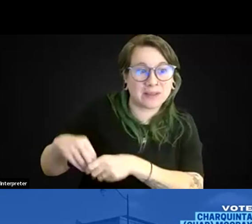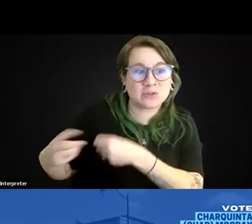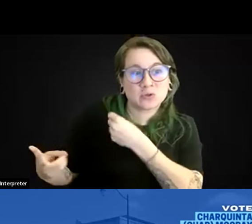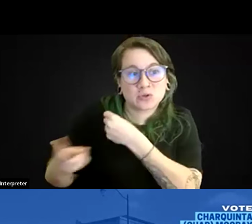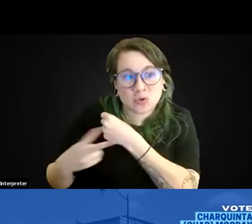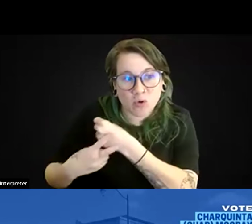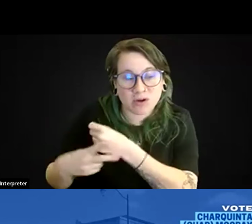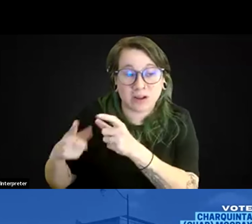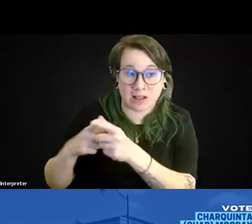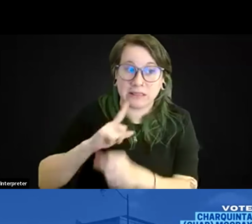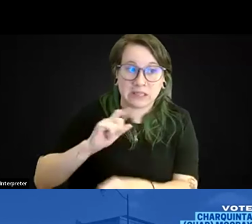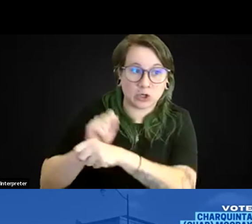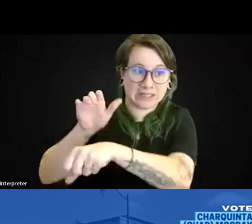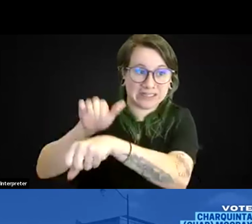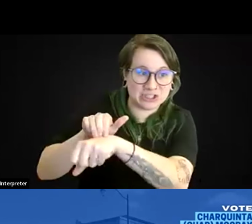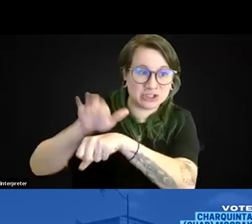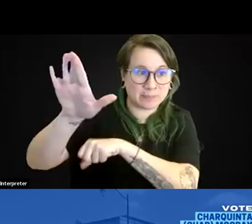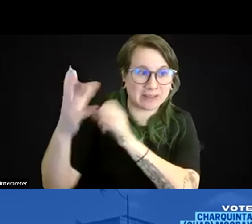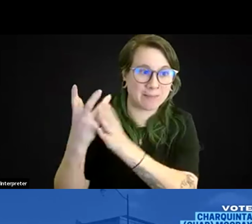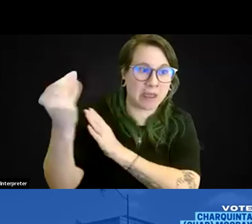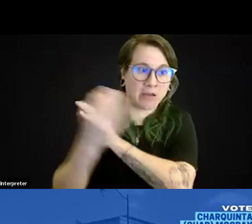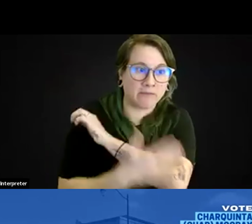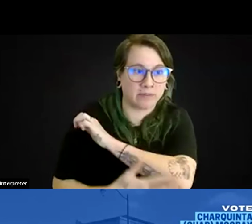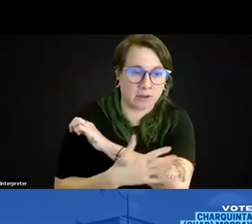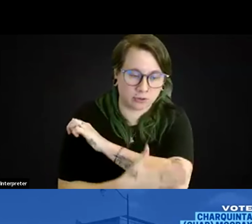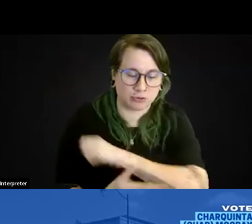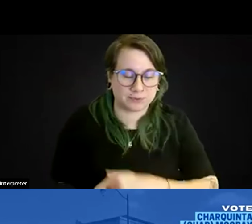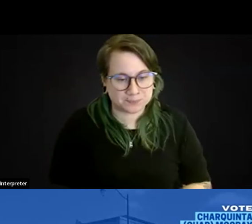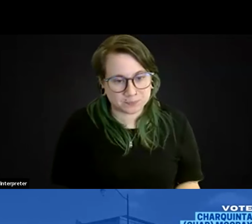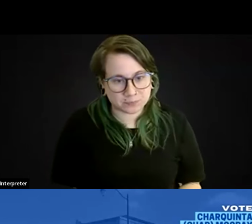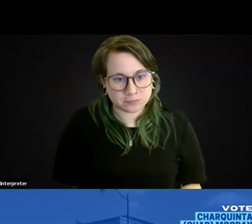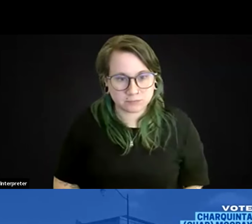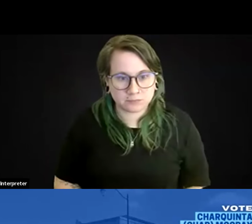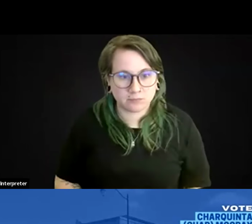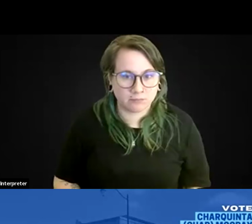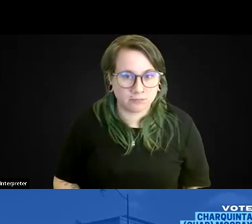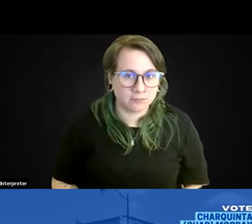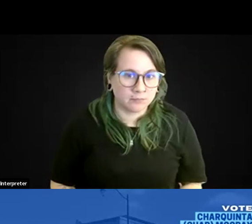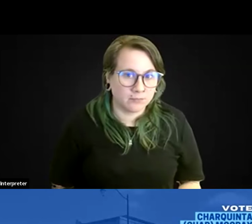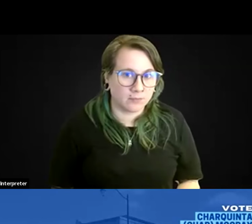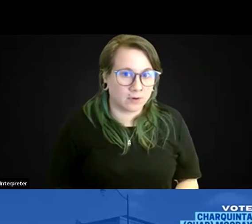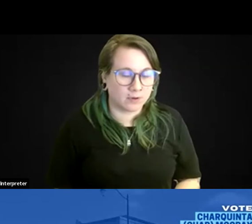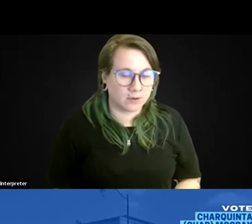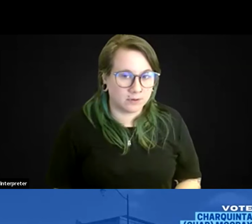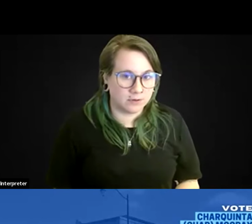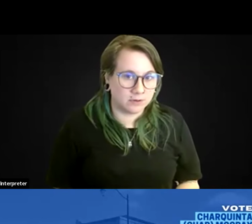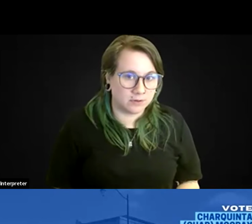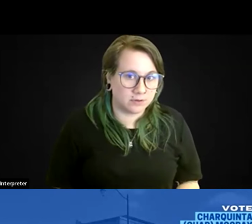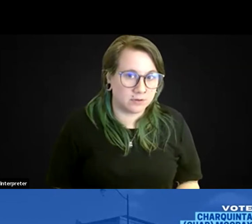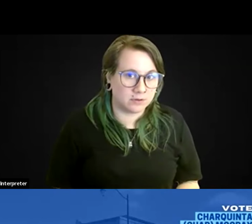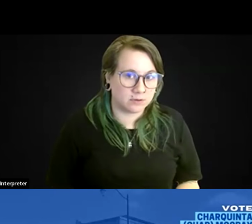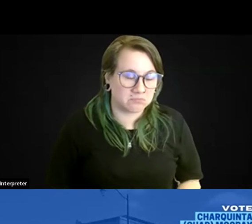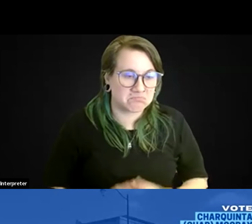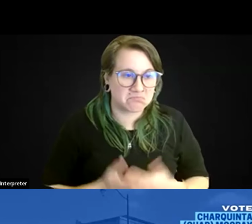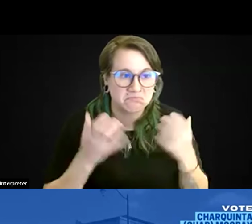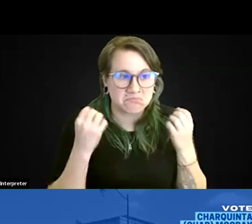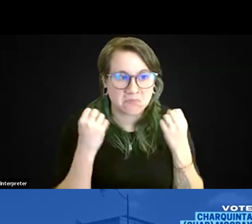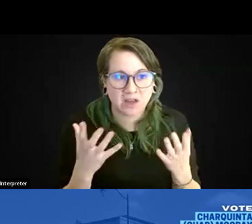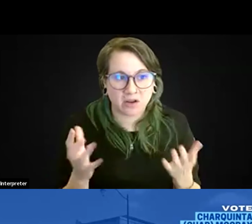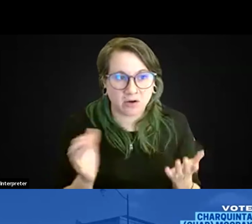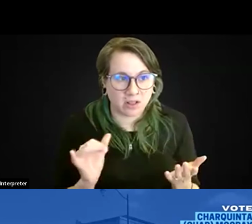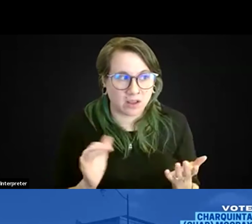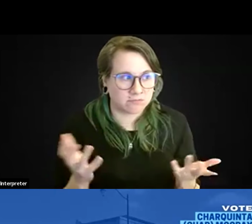bins, and they're shipping them out of the country, so to other locations. And because a lot of them, I'm like, well,